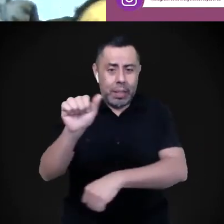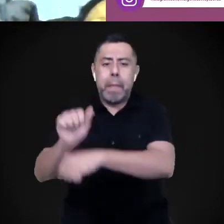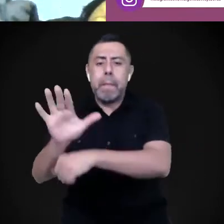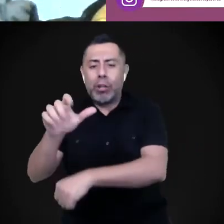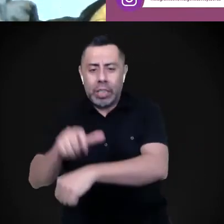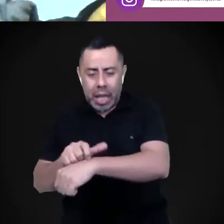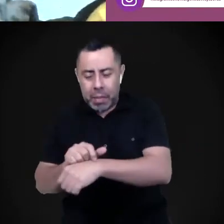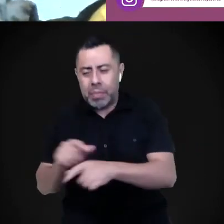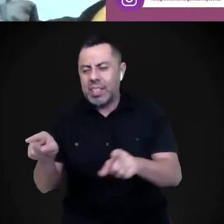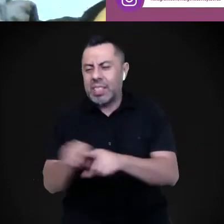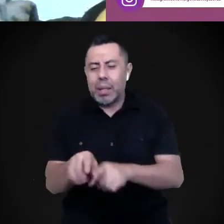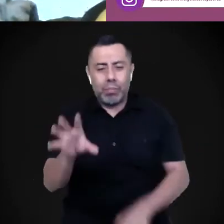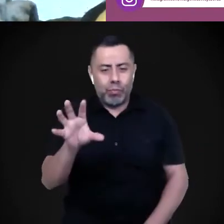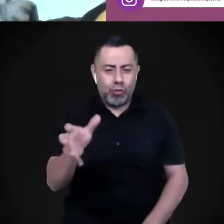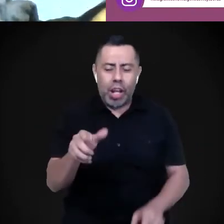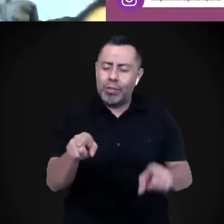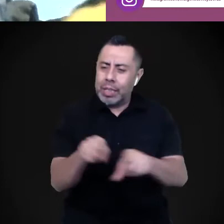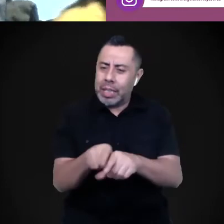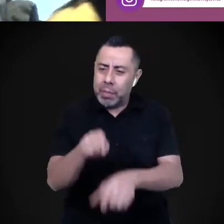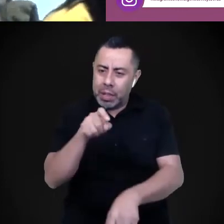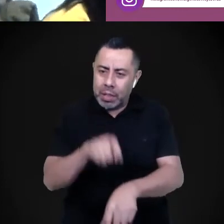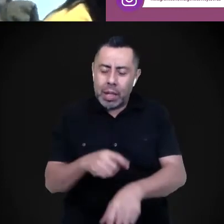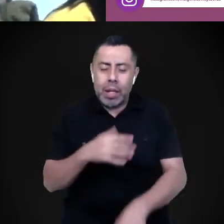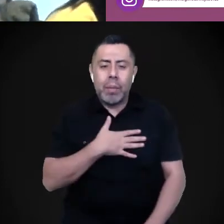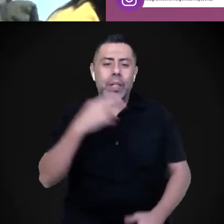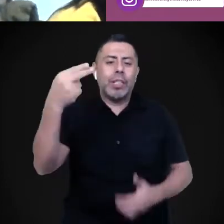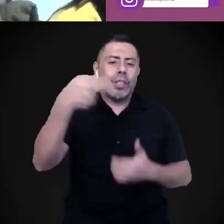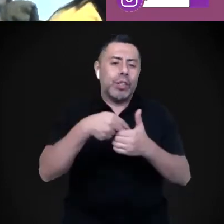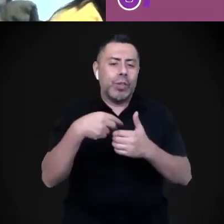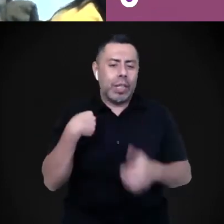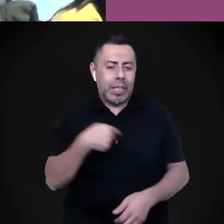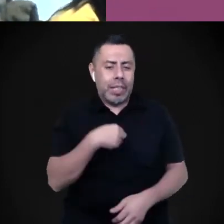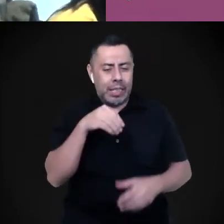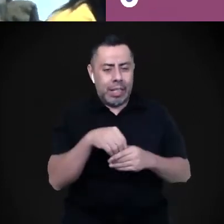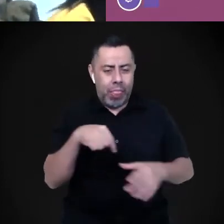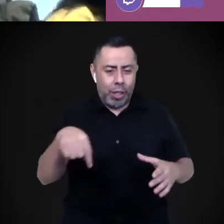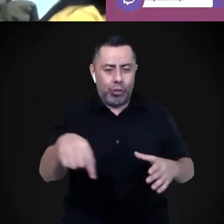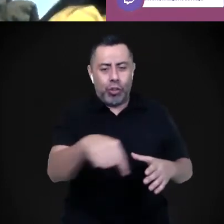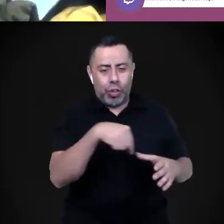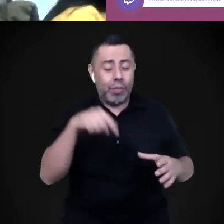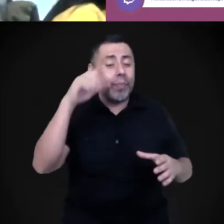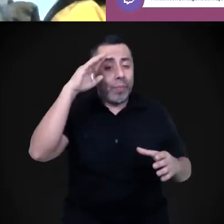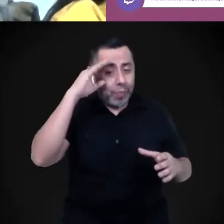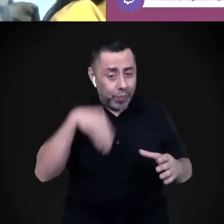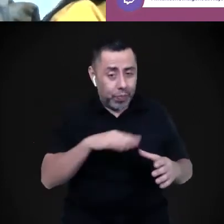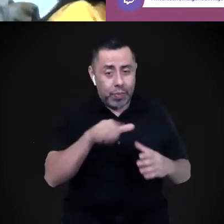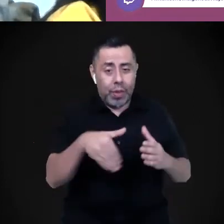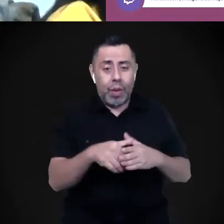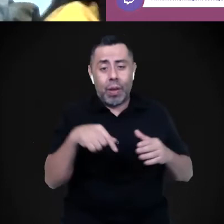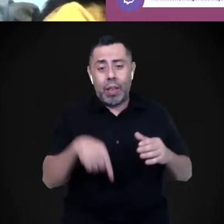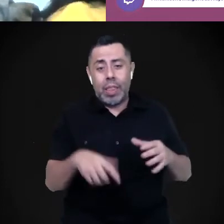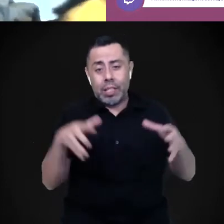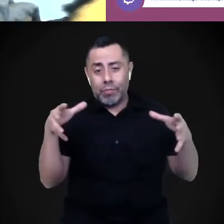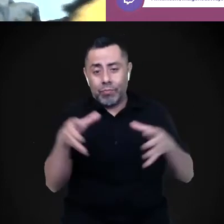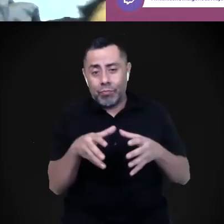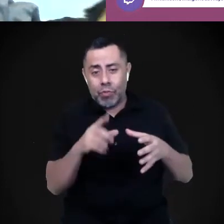place, same time. So please come into the circle and join us. As you know, all of these are free thanks to our sponsors, the